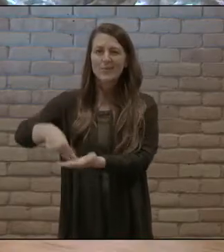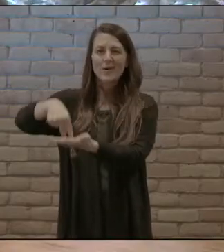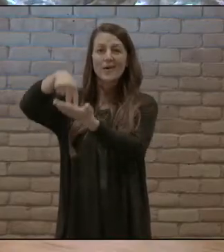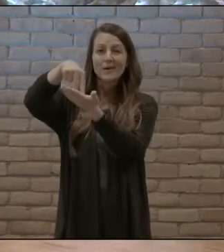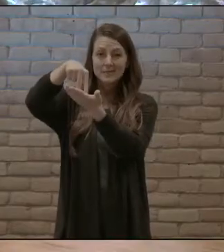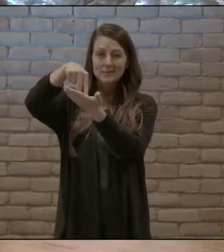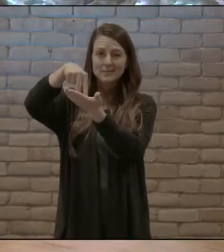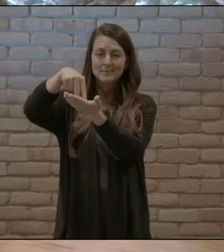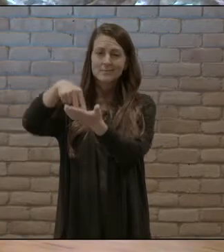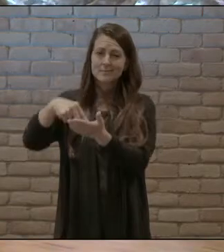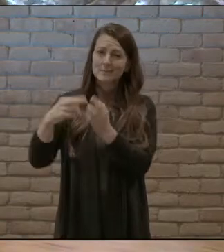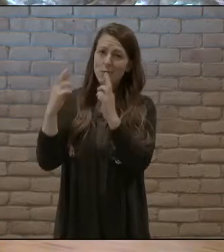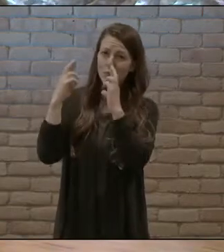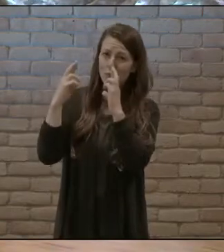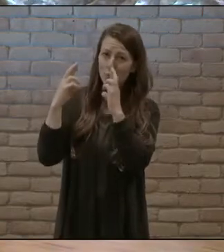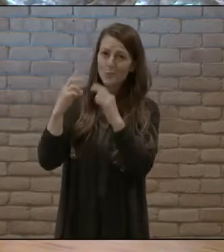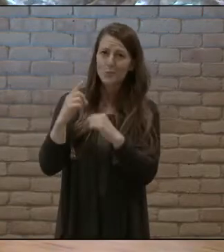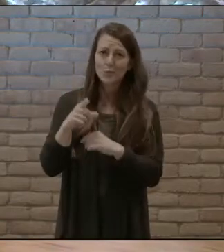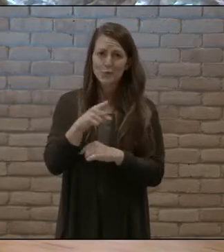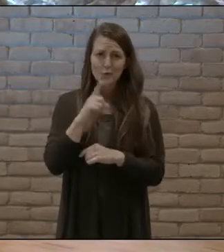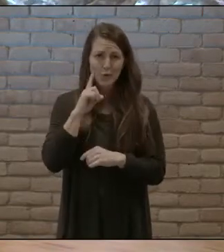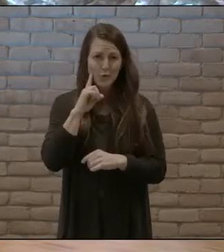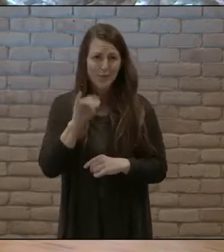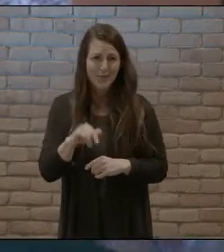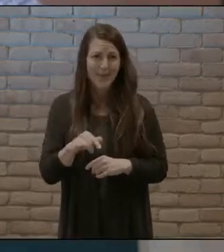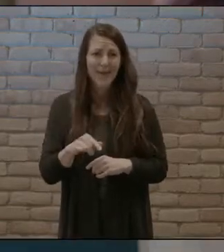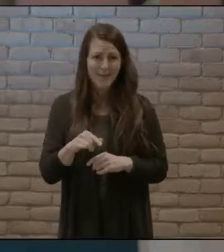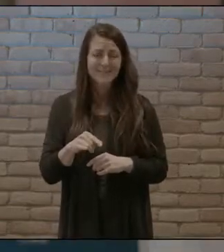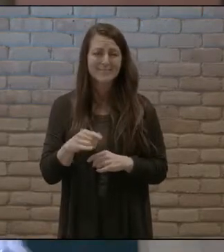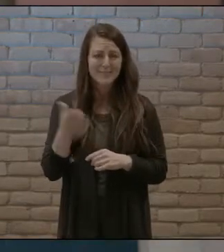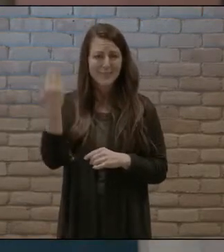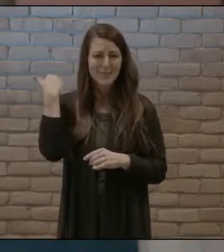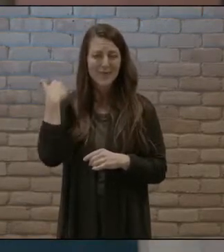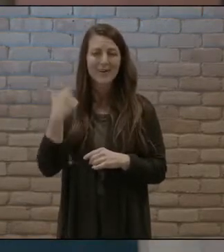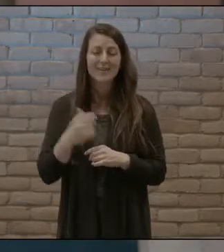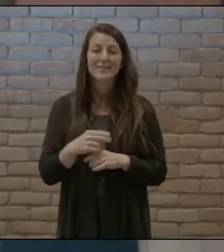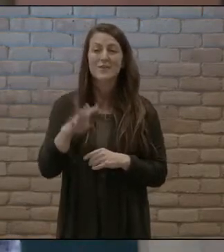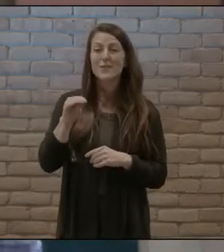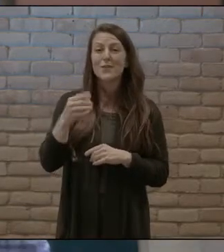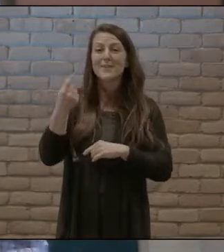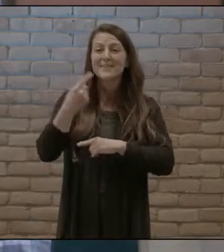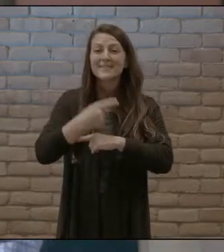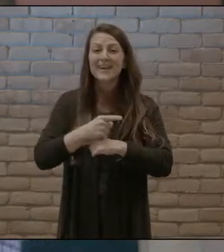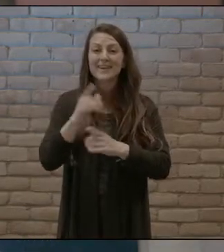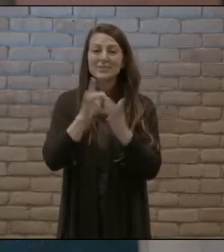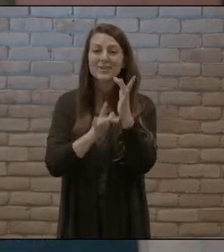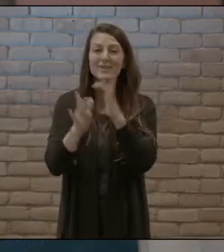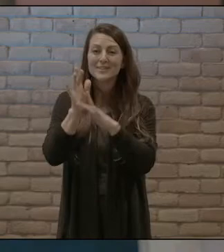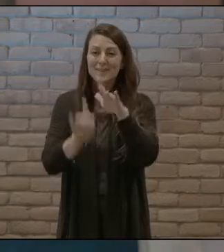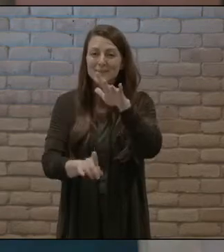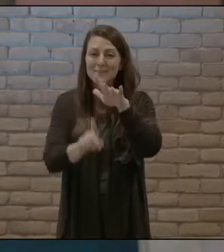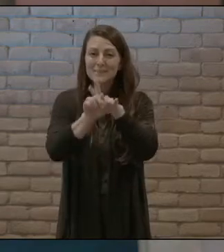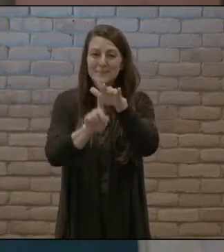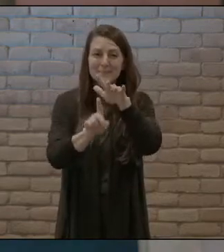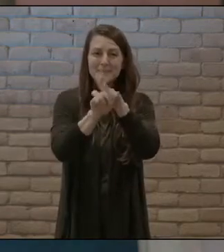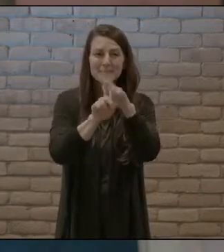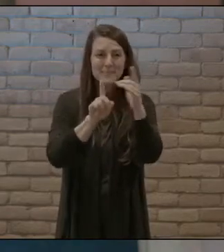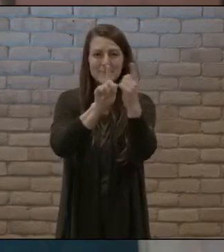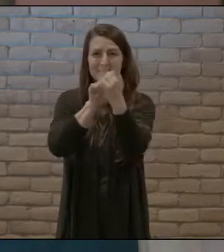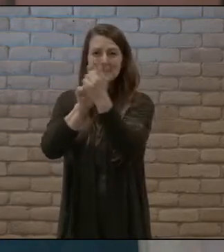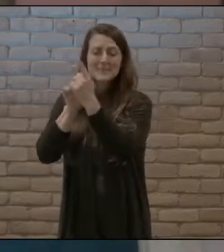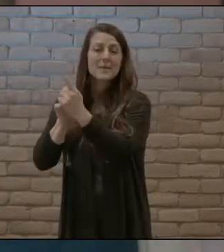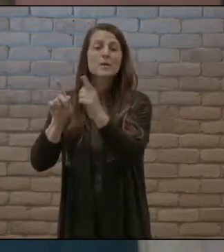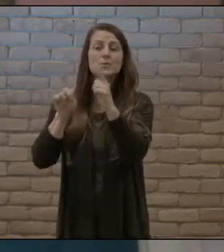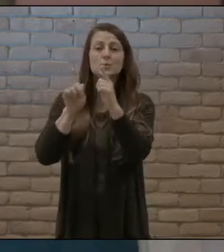Hopefully you've heard this proclaimed before. And for 40 days, Jesus appears to his followers, at one point to